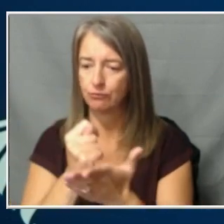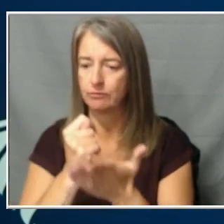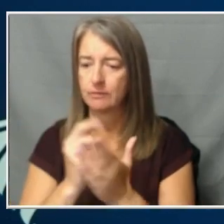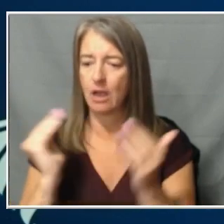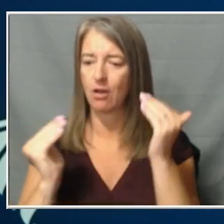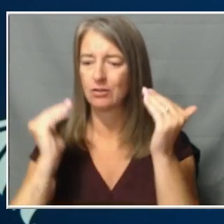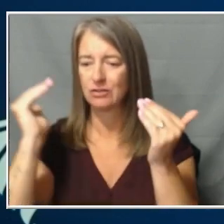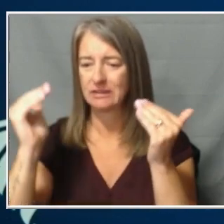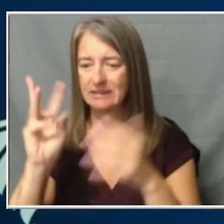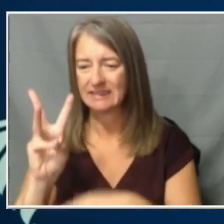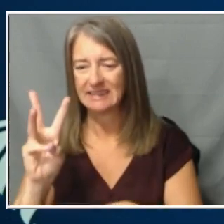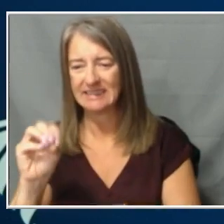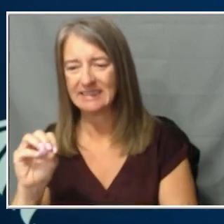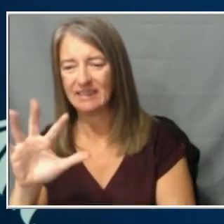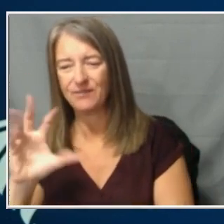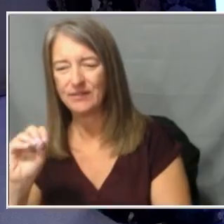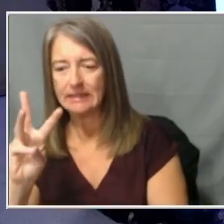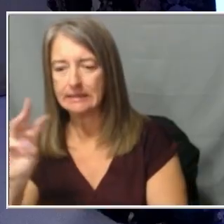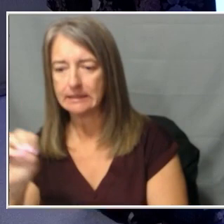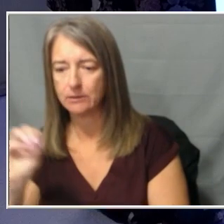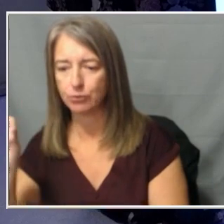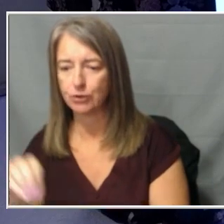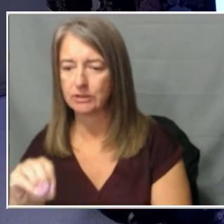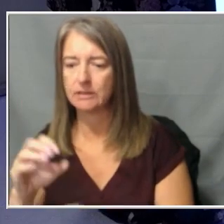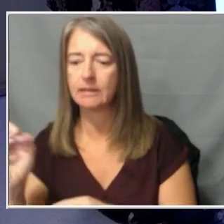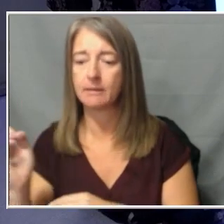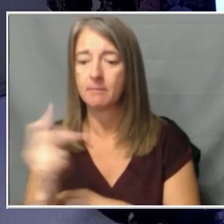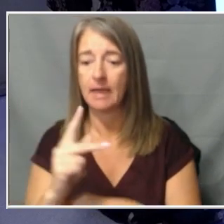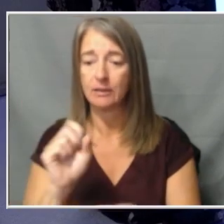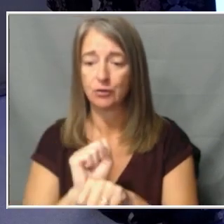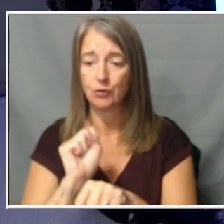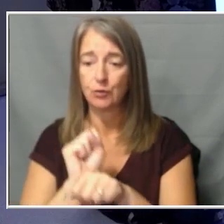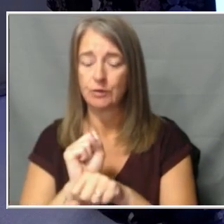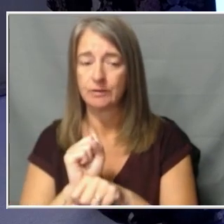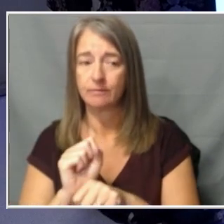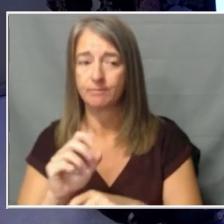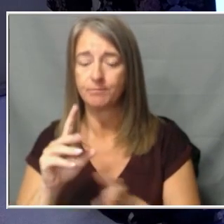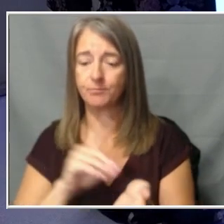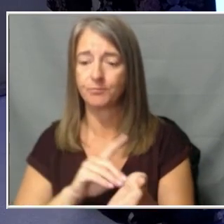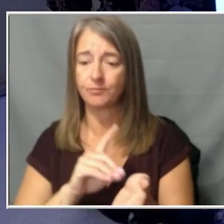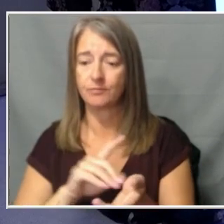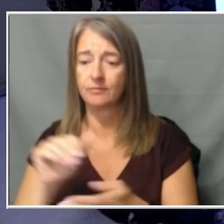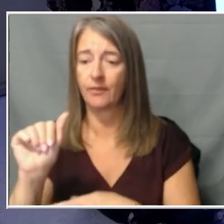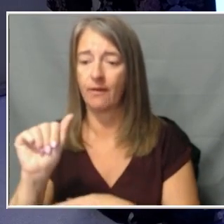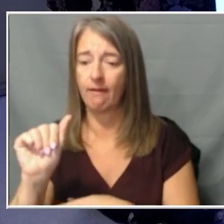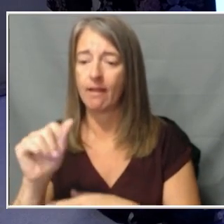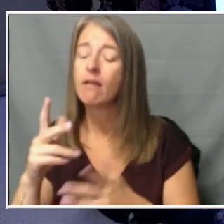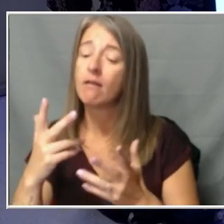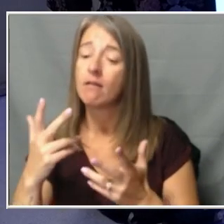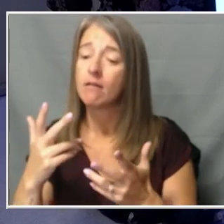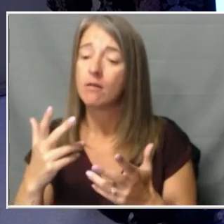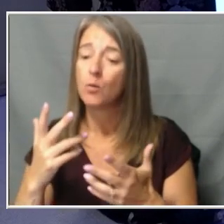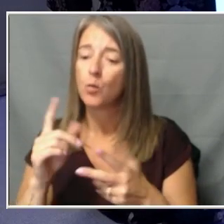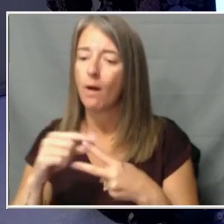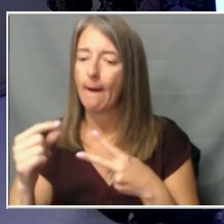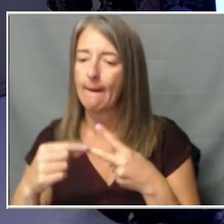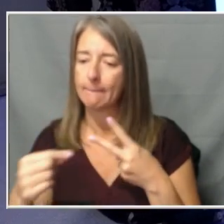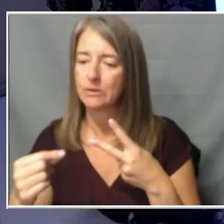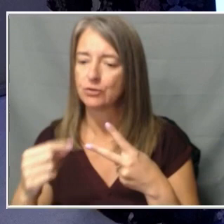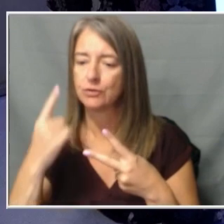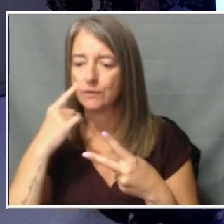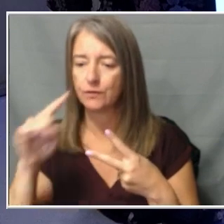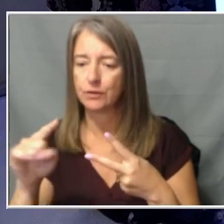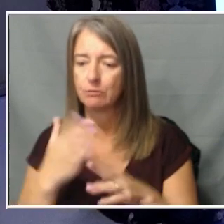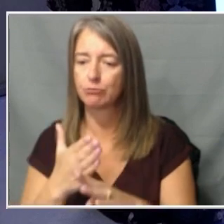about 50–60%. So you had to go back to work. And Dr. A, what options, though, are there for patients like Sydney who've